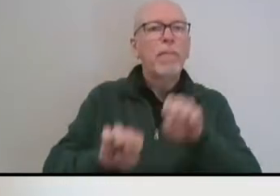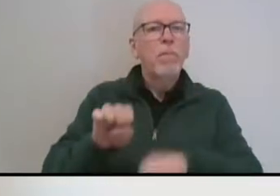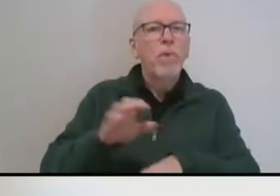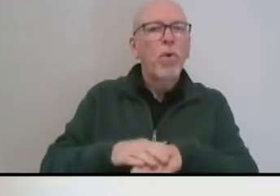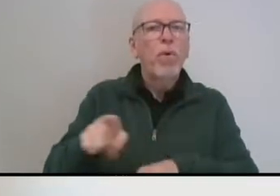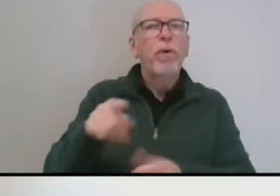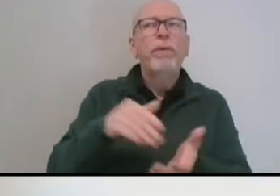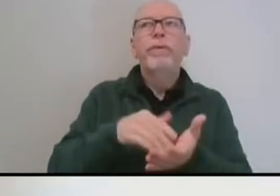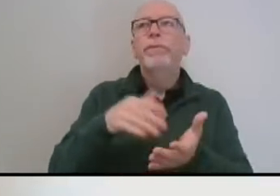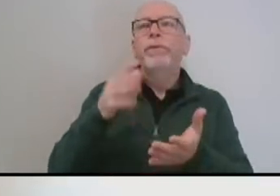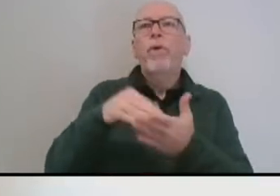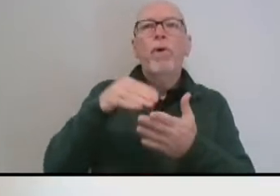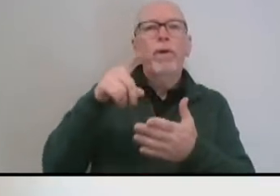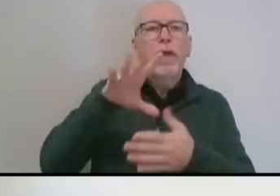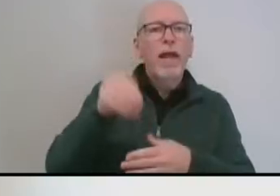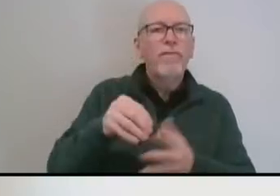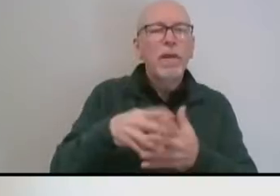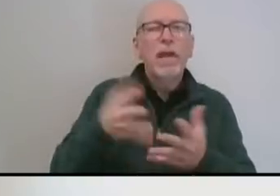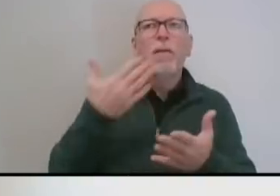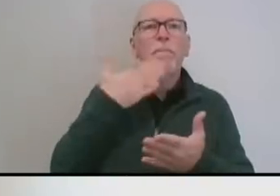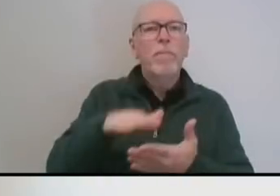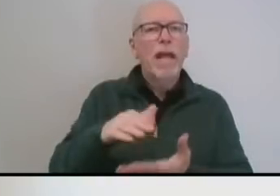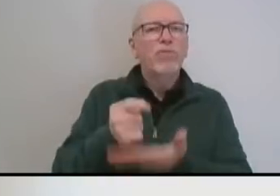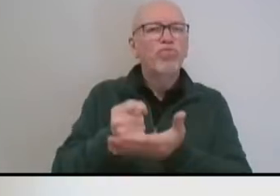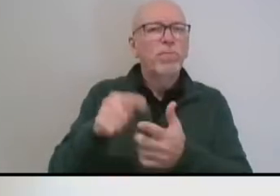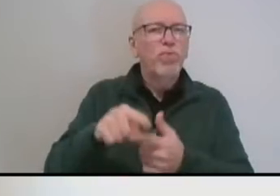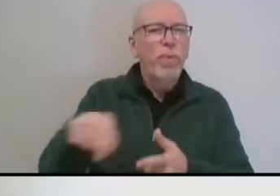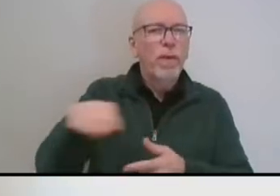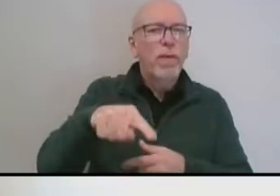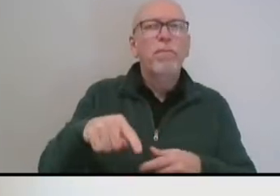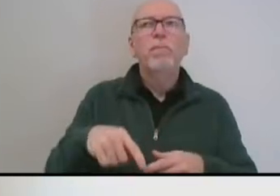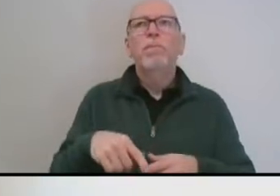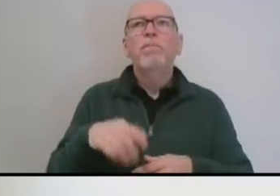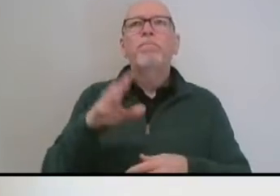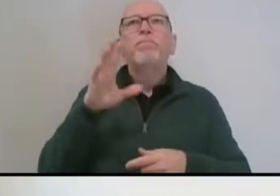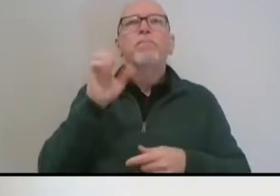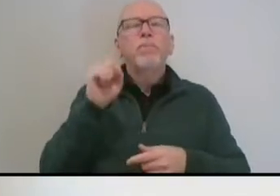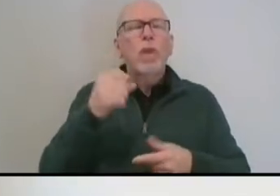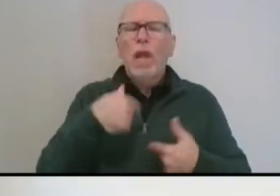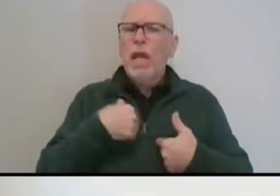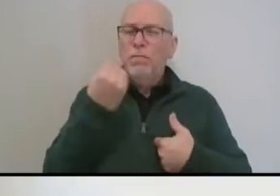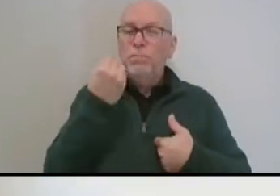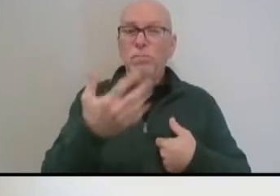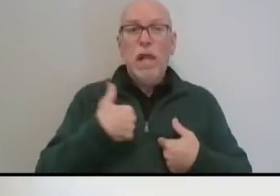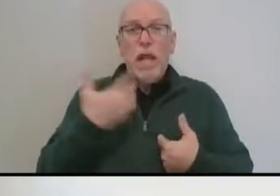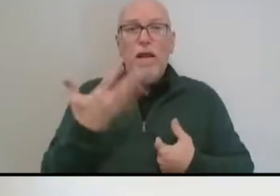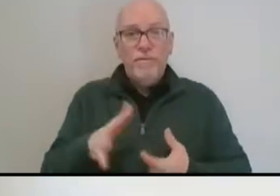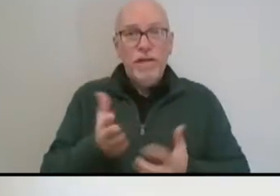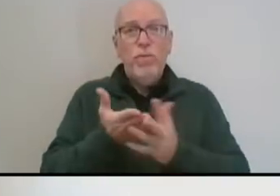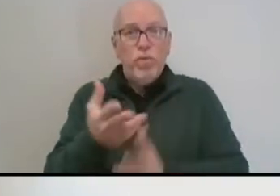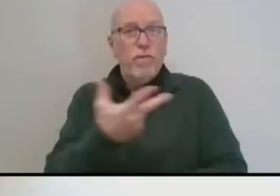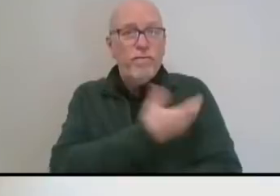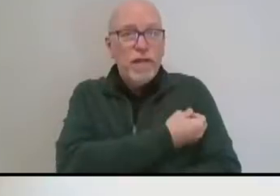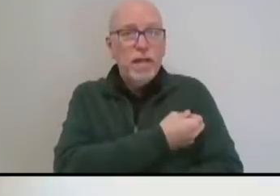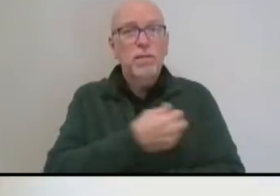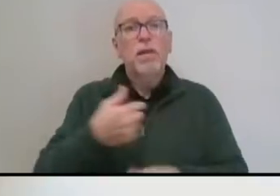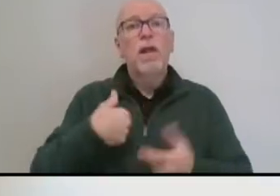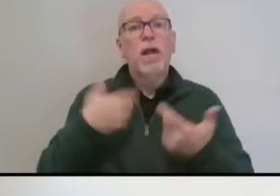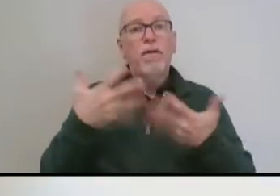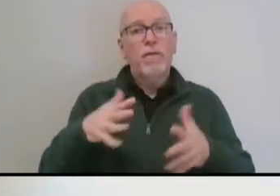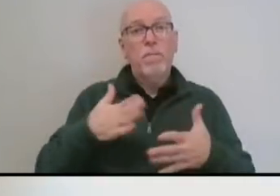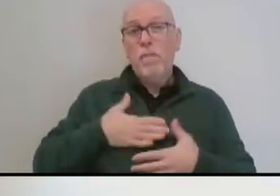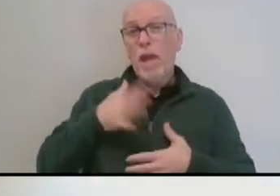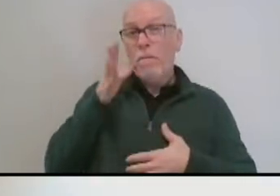misinformation, mistreatment in the African-American community. But I'm here to tell you, I've had the vaccine. I've had my octogenarian parents